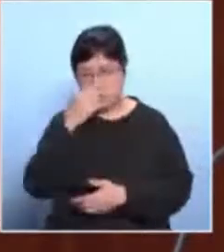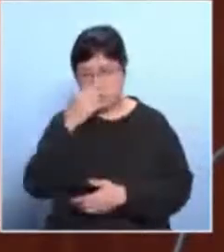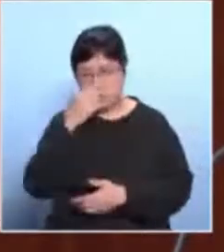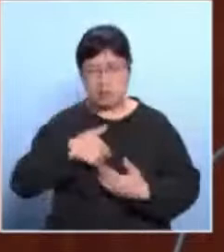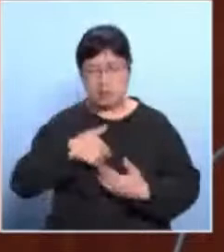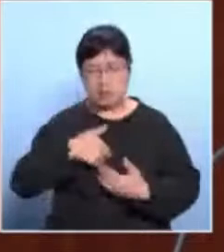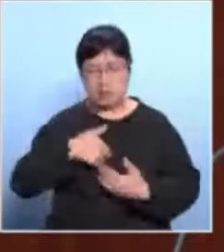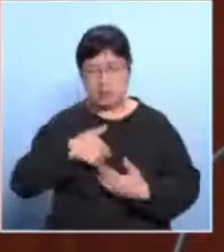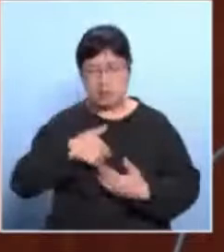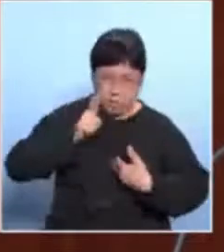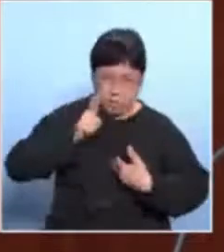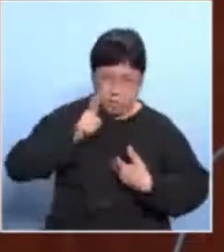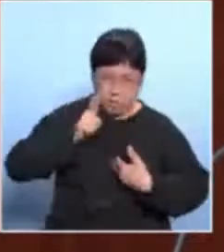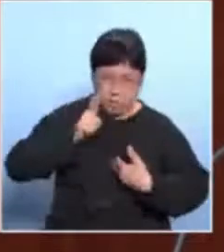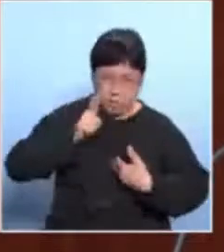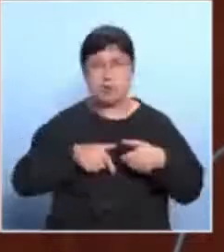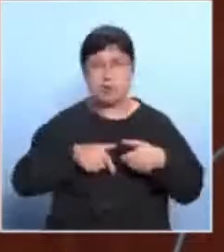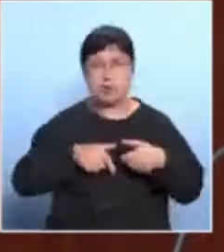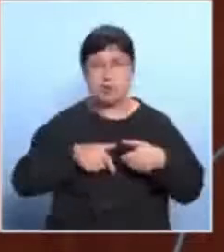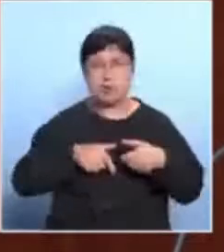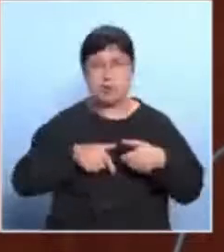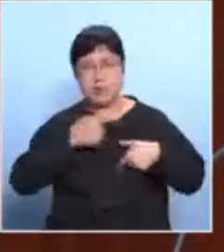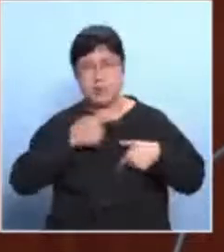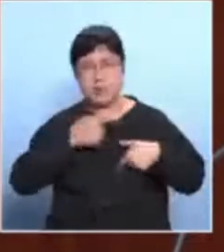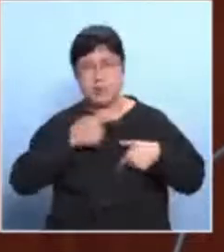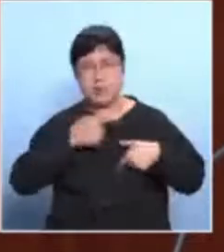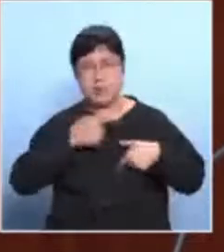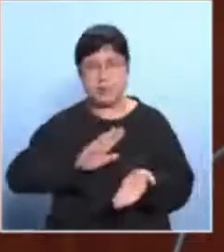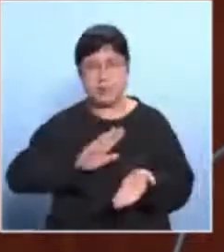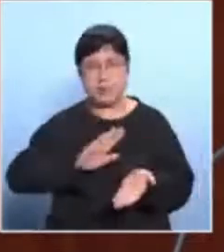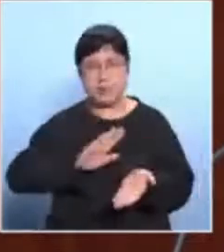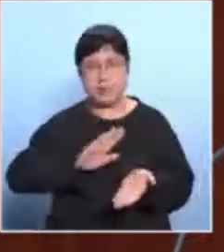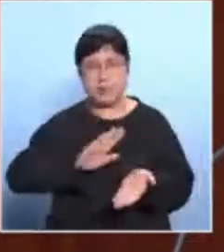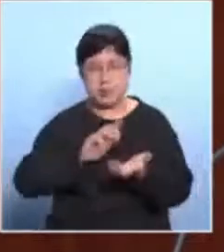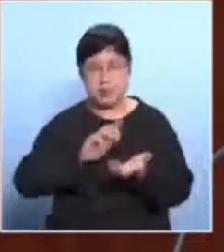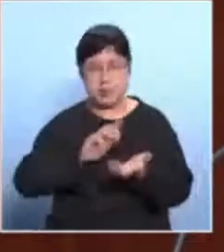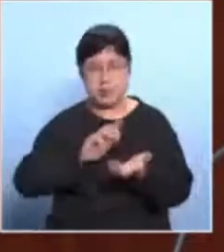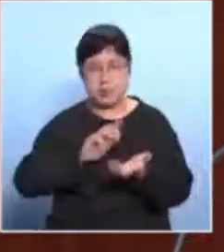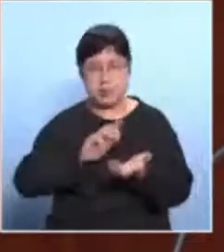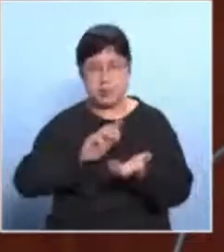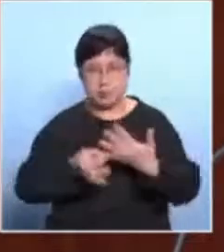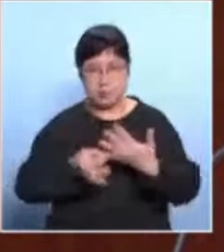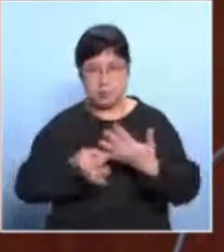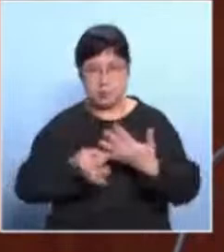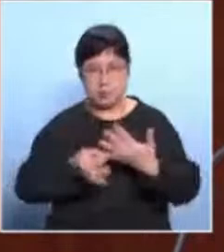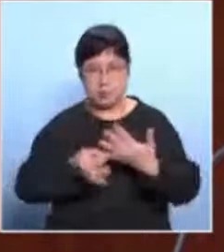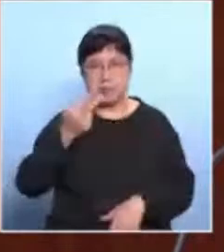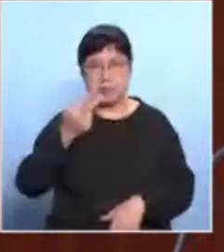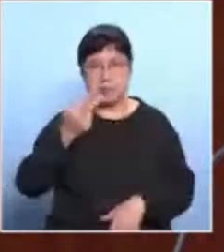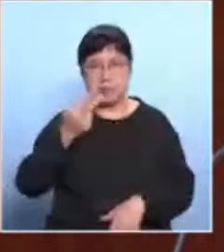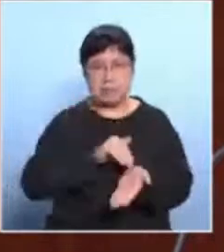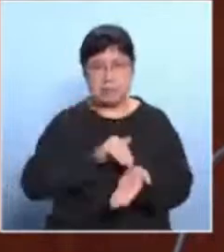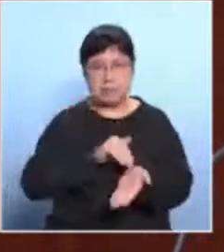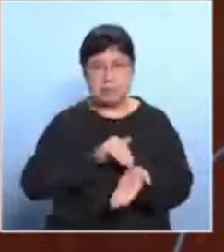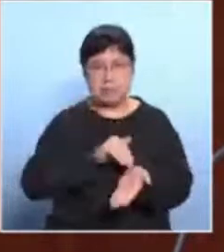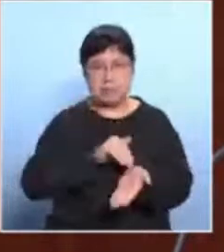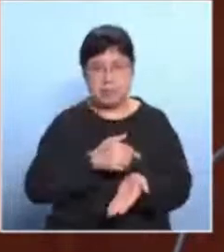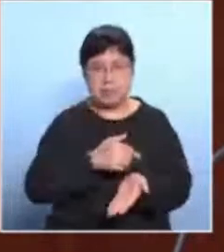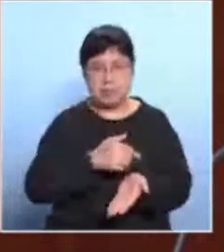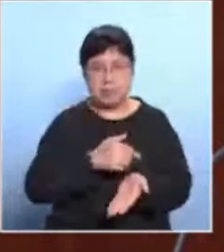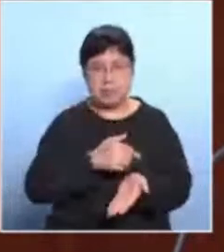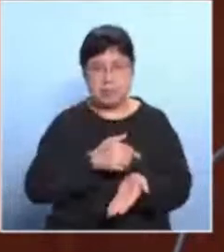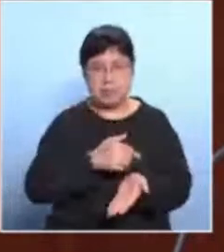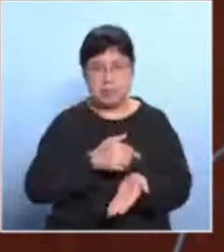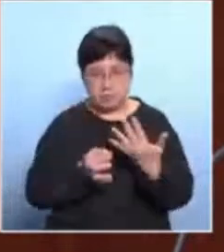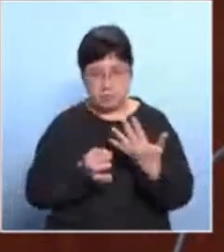journey for patients suffering from cardiovascular diseases, improving treatment outcome, and increasing survival rates.